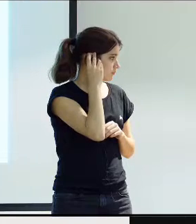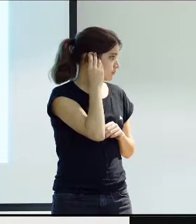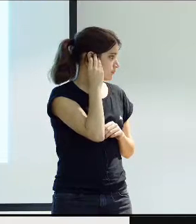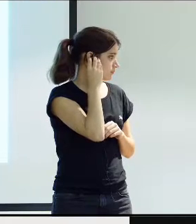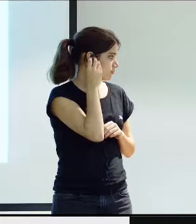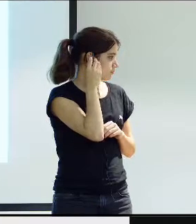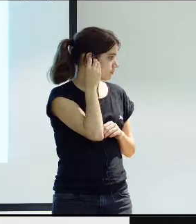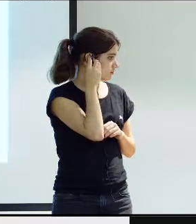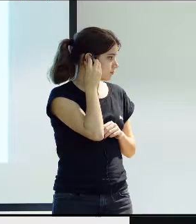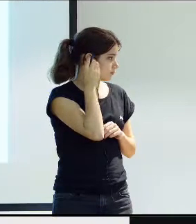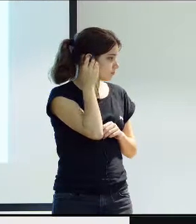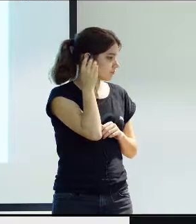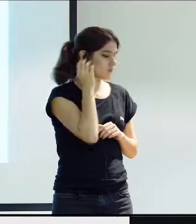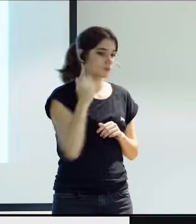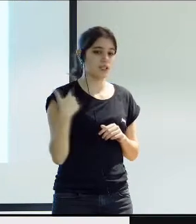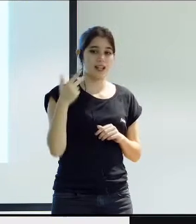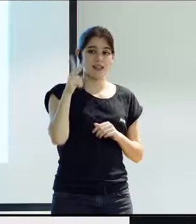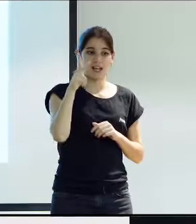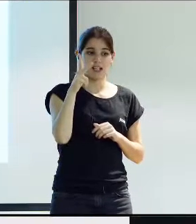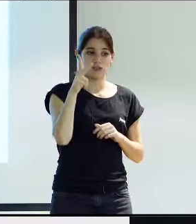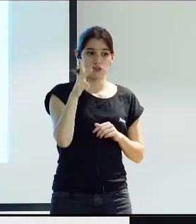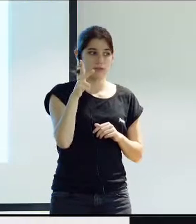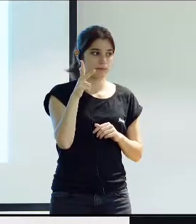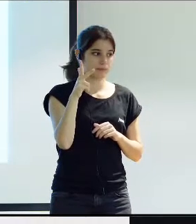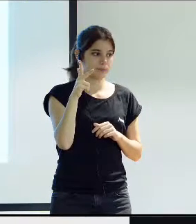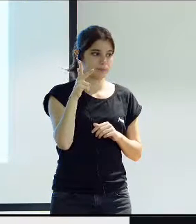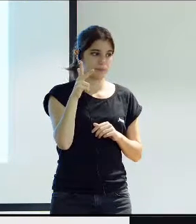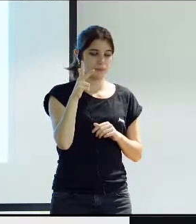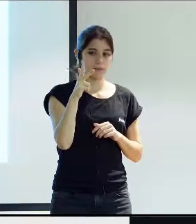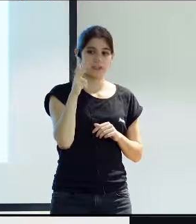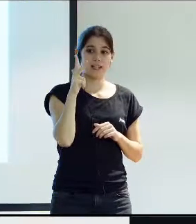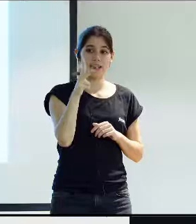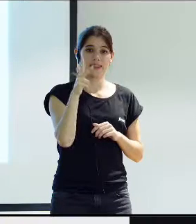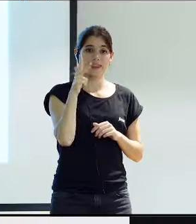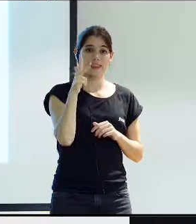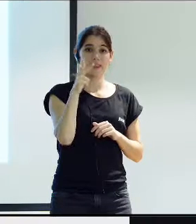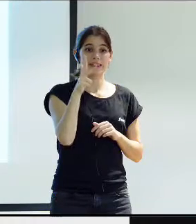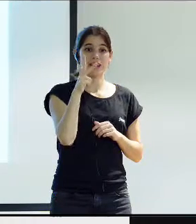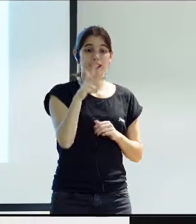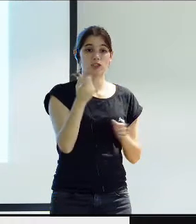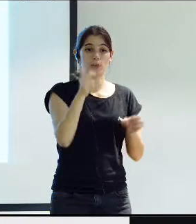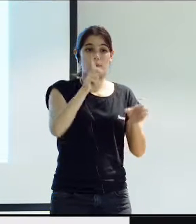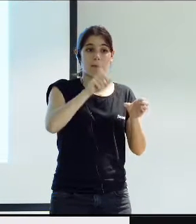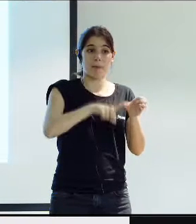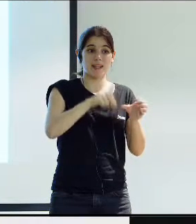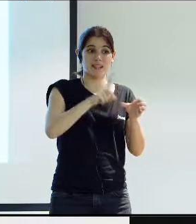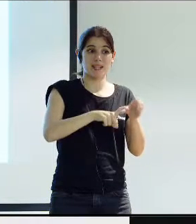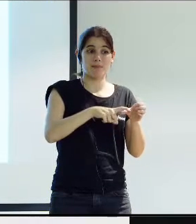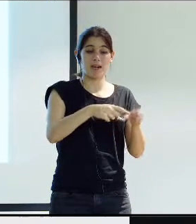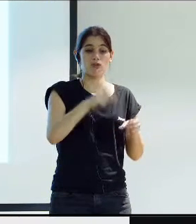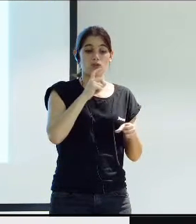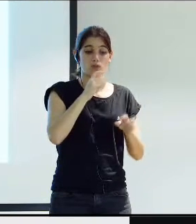The right to be involved as an organization into the decision-making